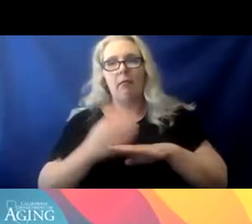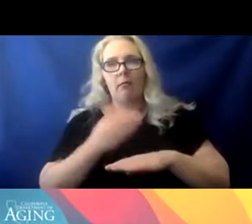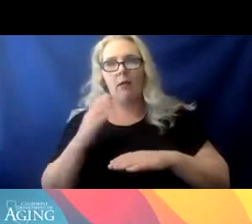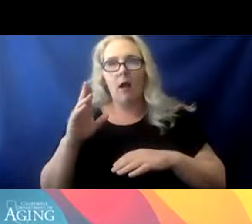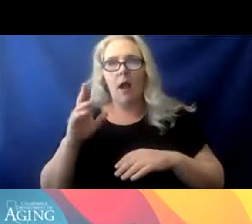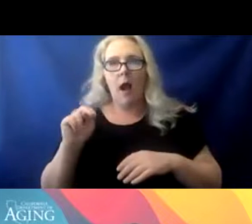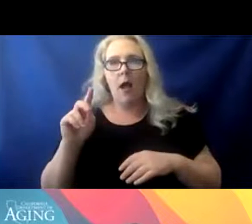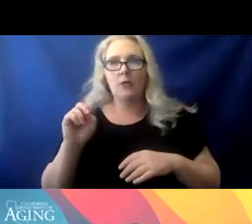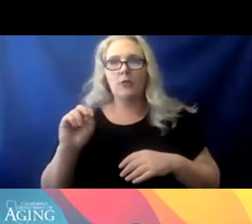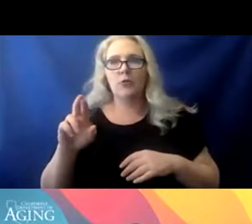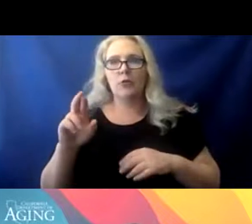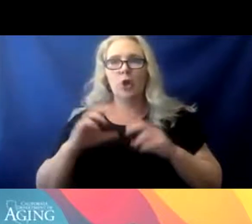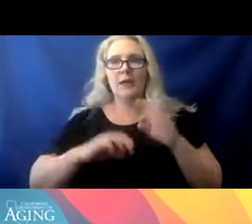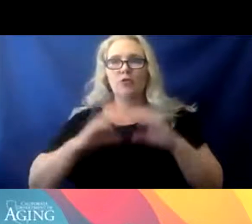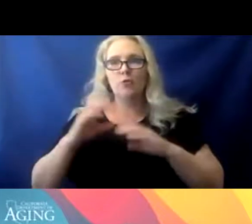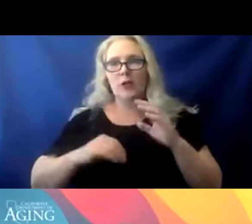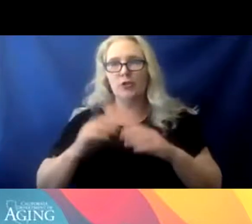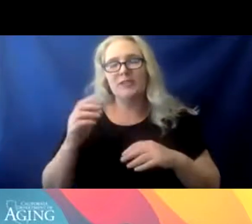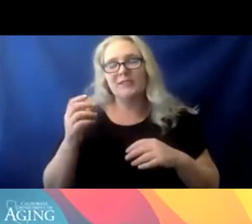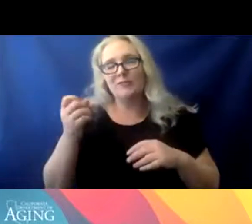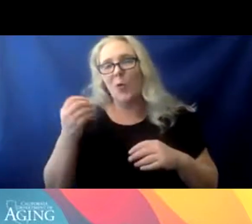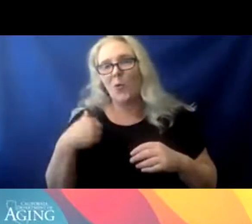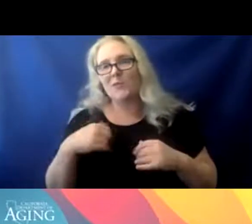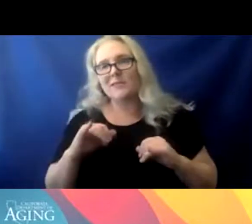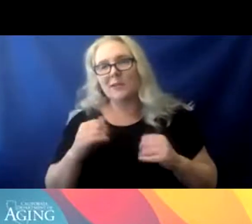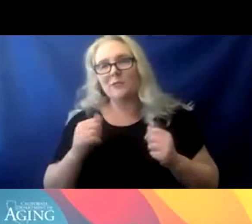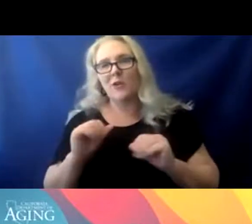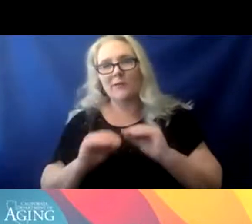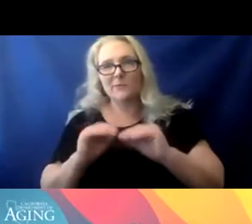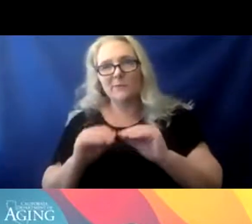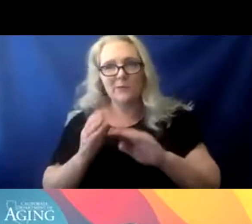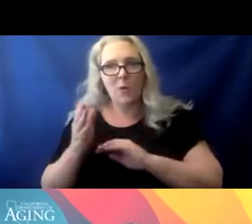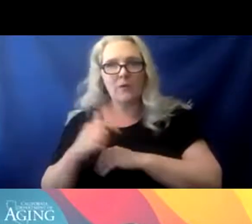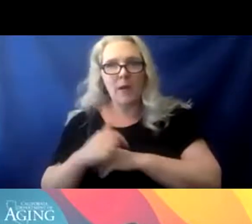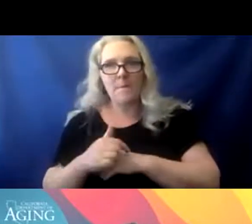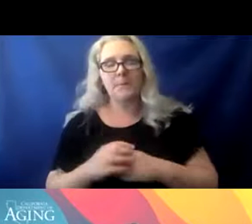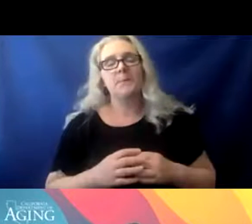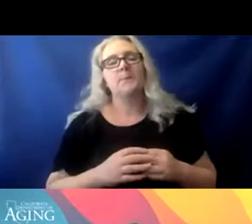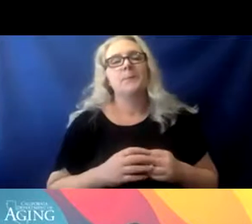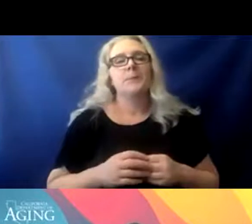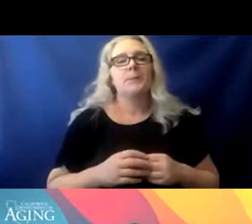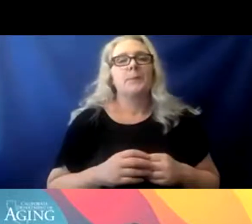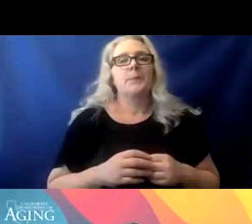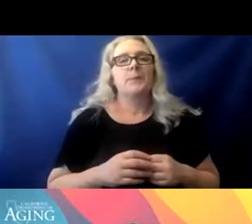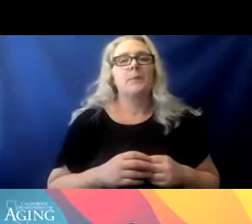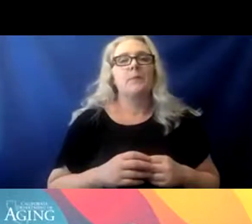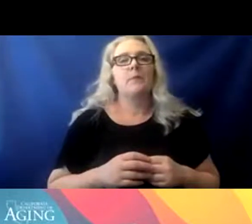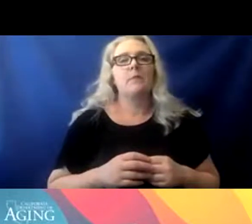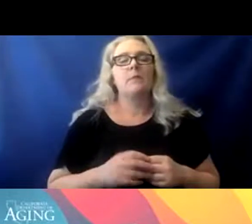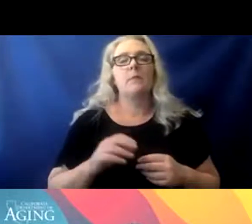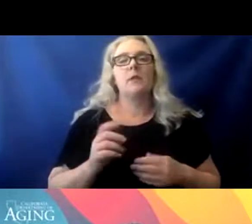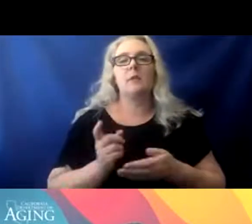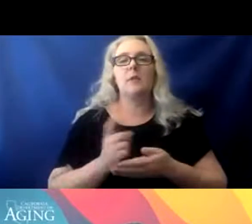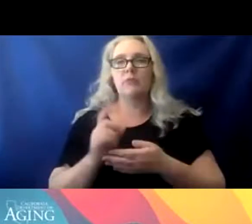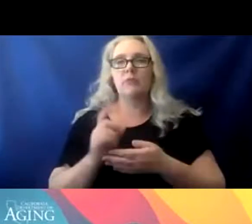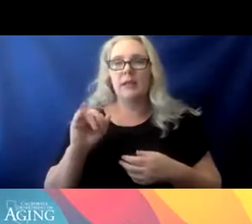improve this over time. That indicator progress dashboard is another key component that highlights those statewide trends on